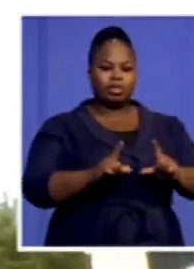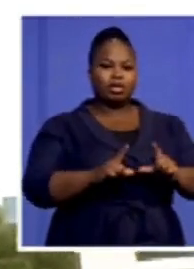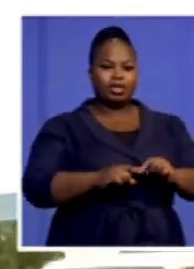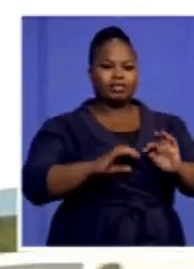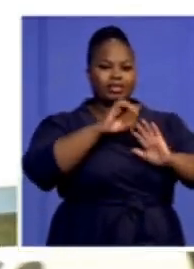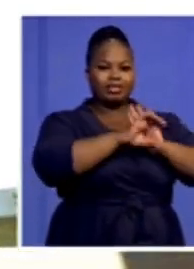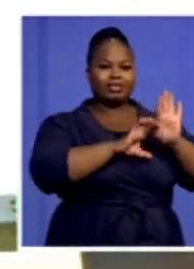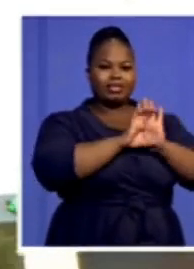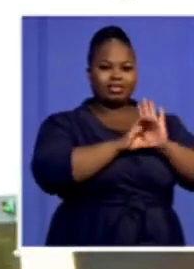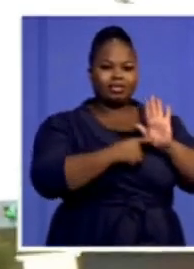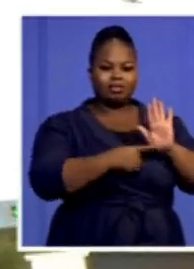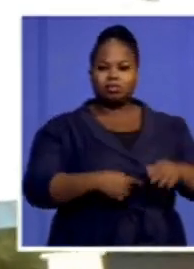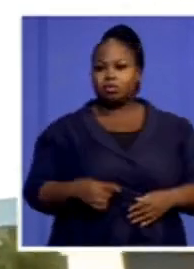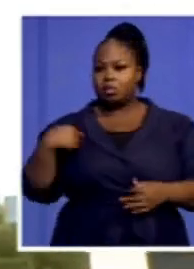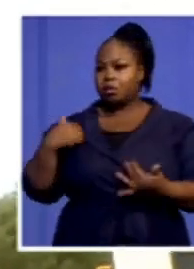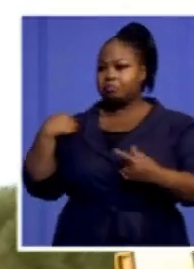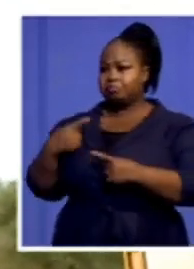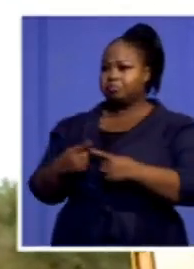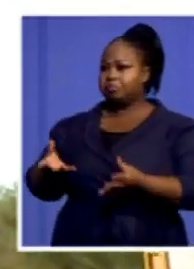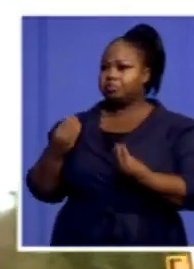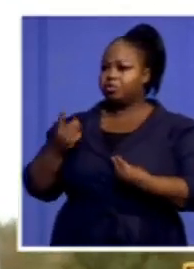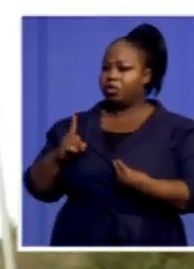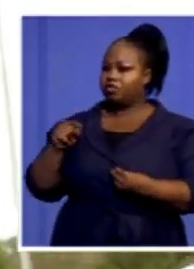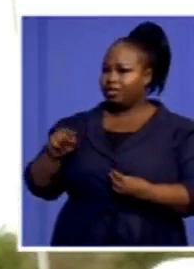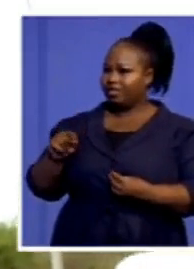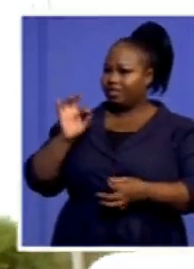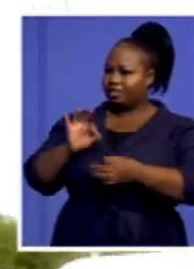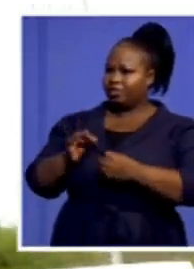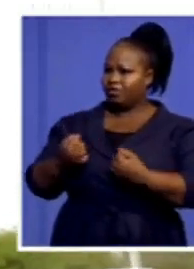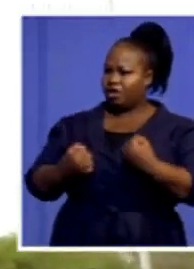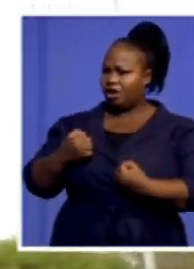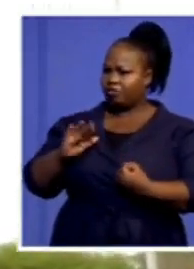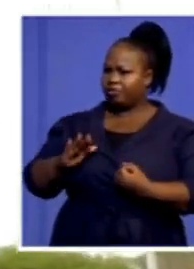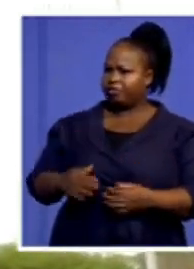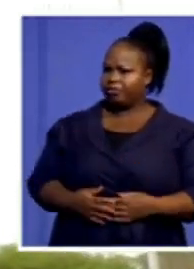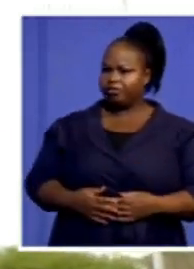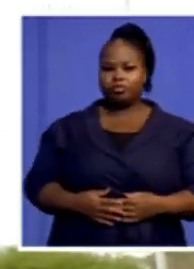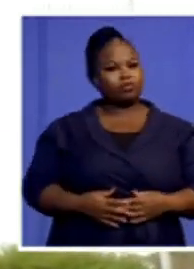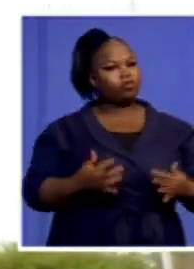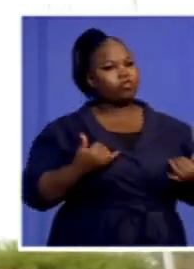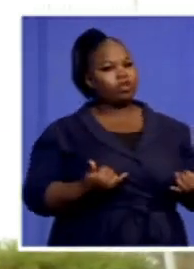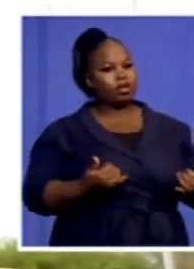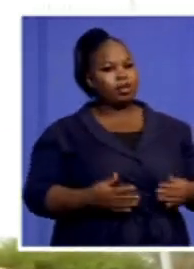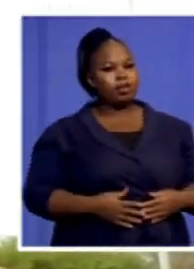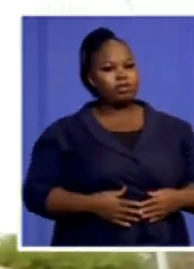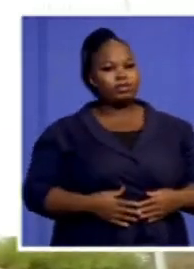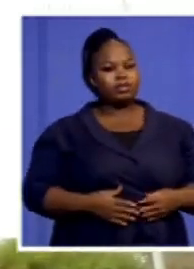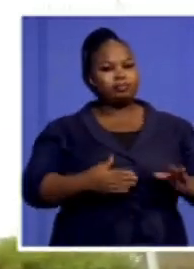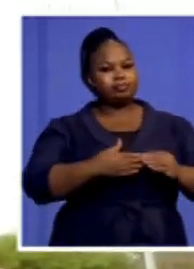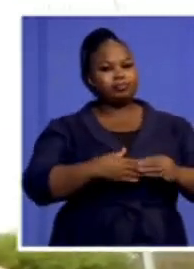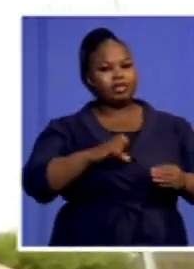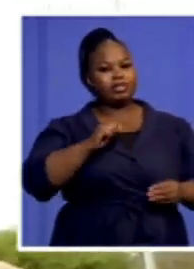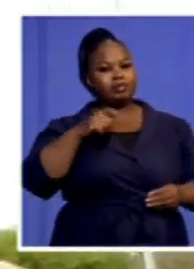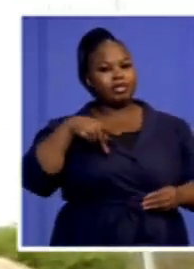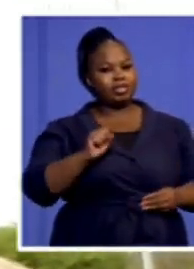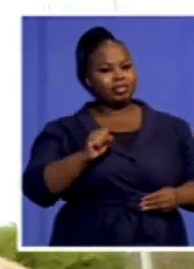with the specific vehicle and the motorist in question? For now, the members of SABC, they are confirming that there's